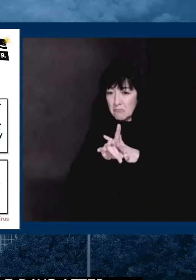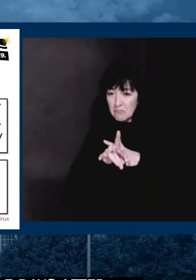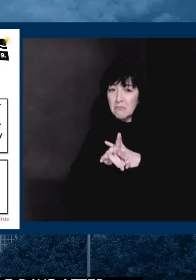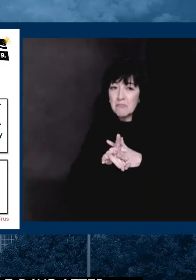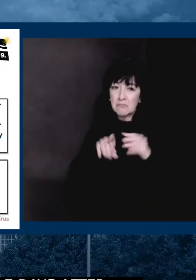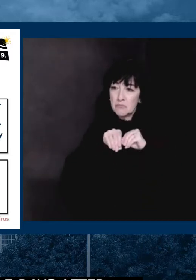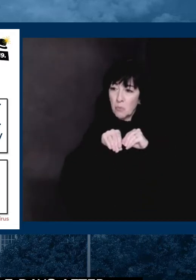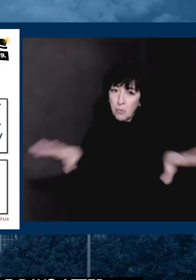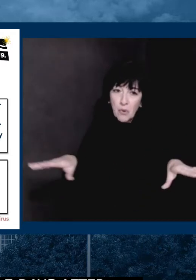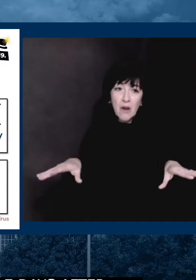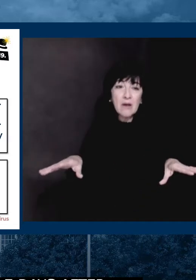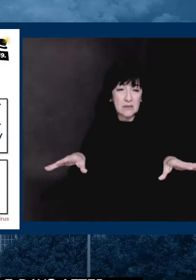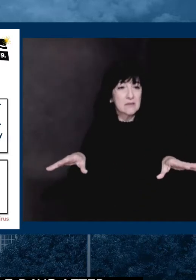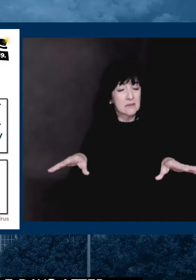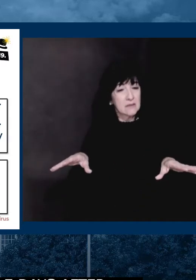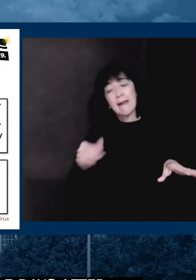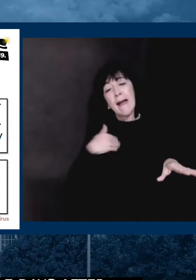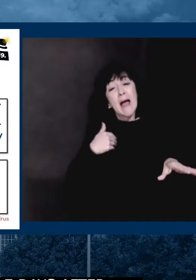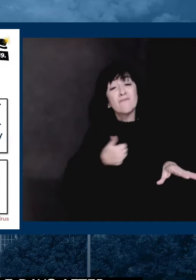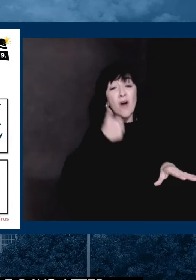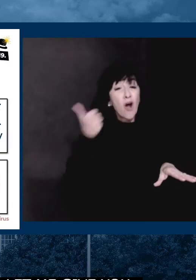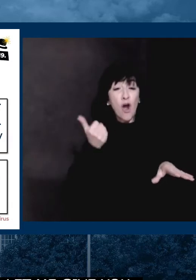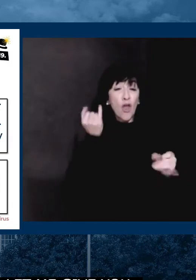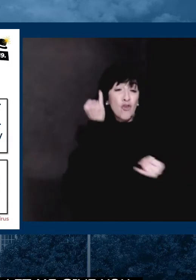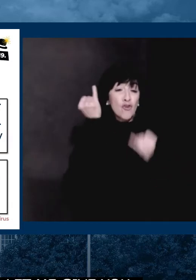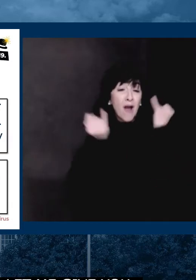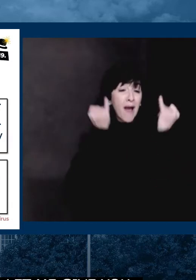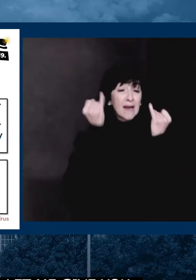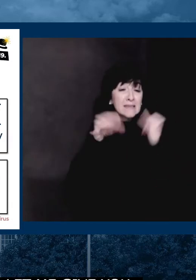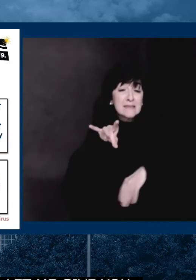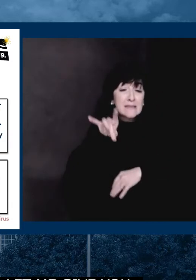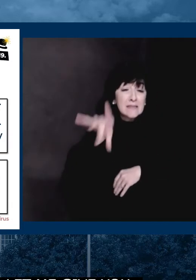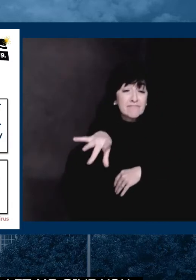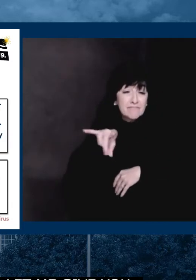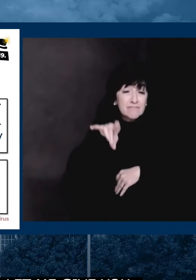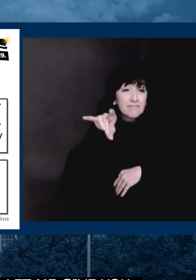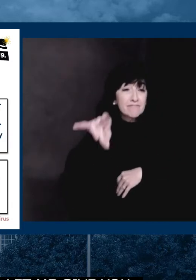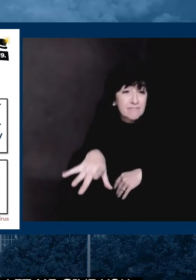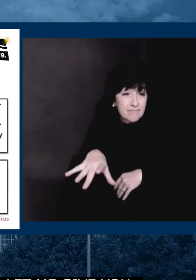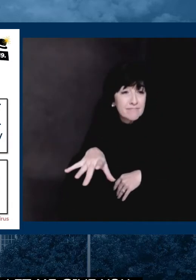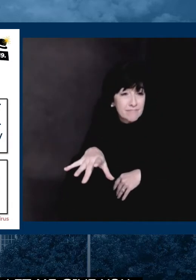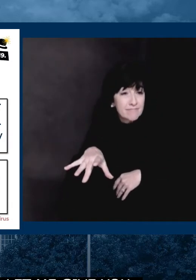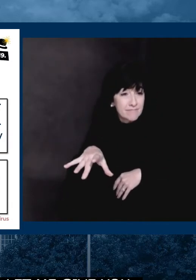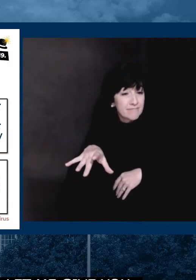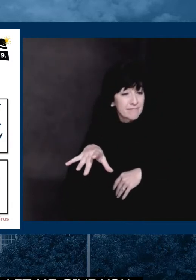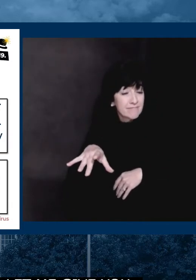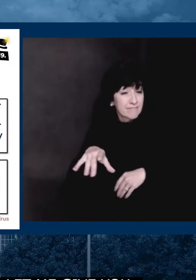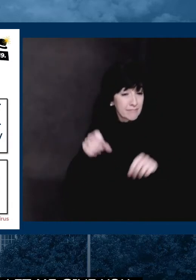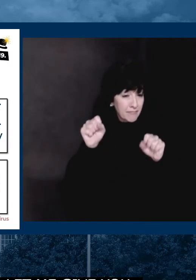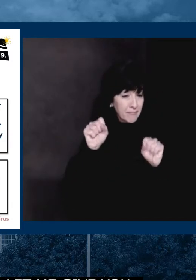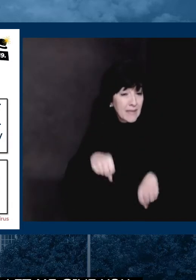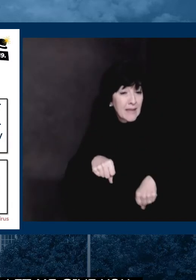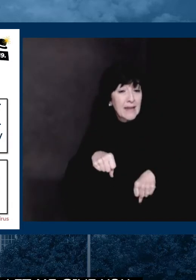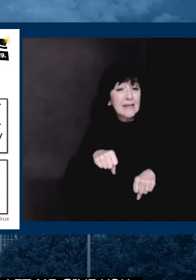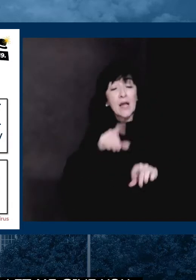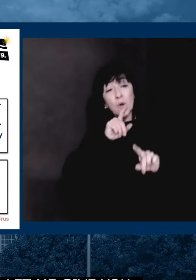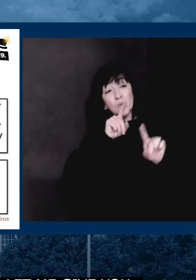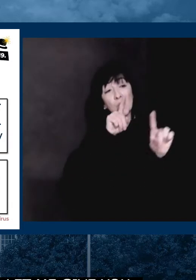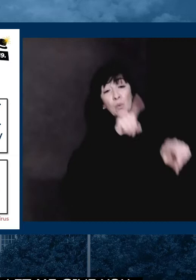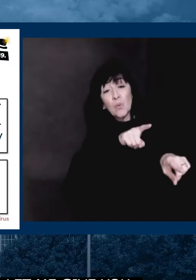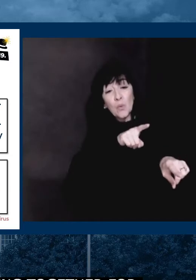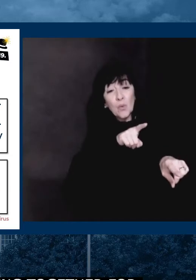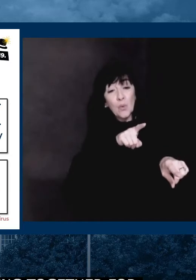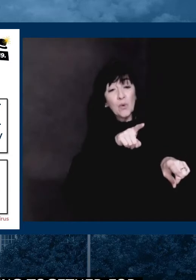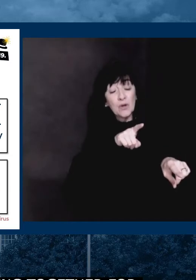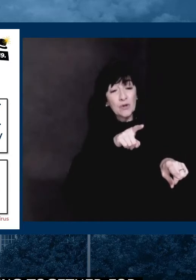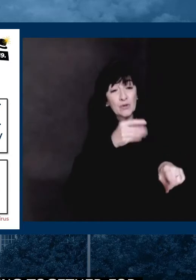coming together for a New Year's Eve party. Like, something we've been doing a lot of is ordering special dinners from our